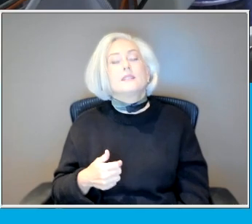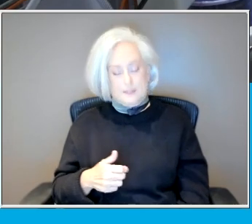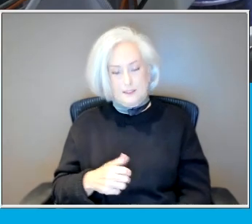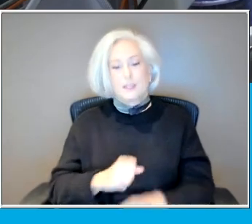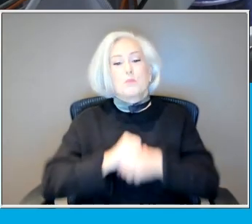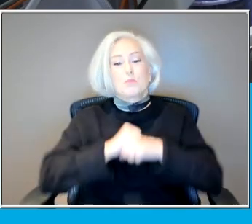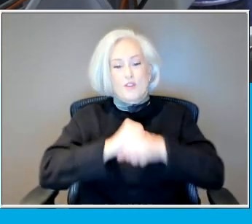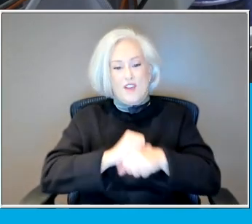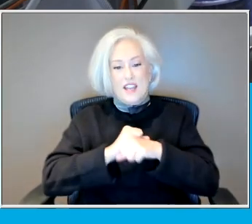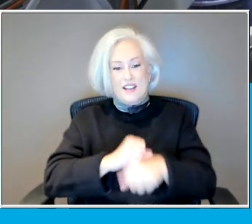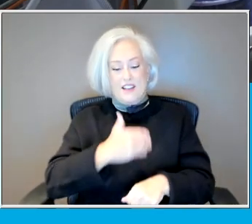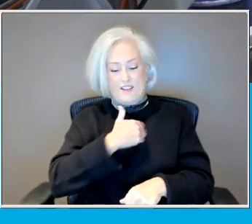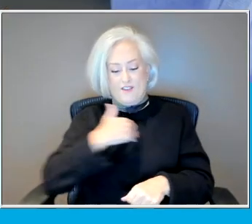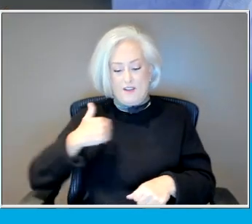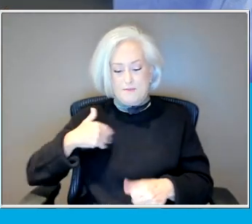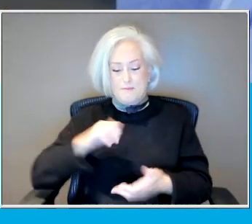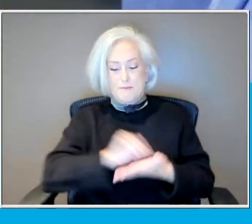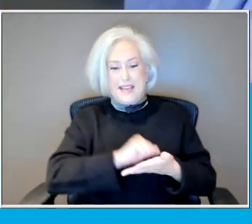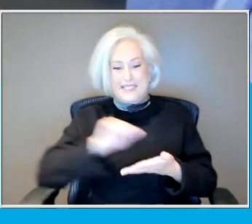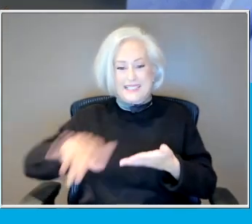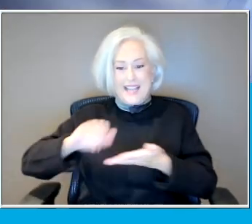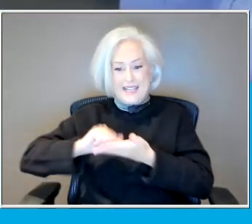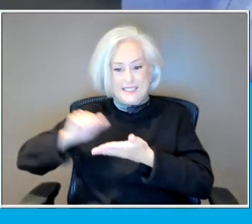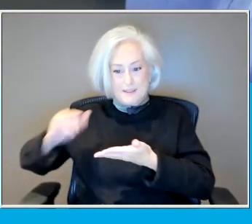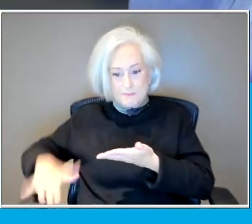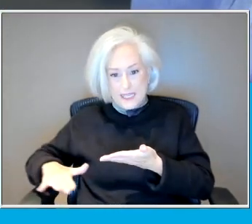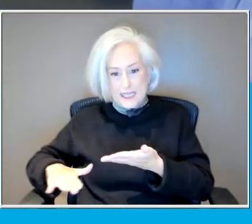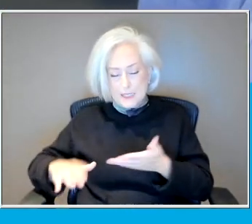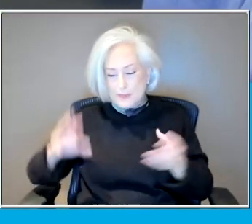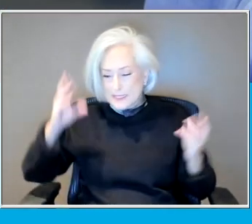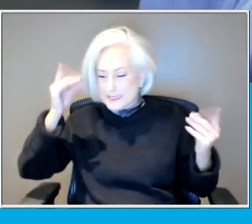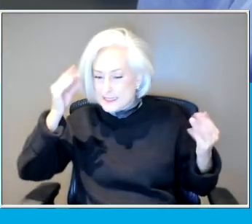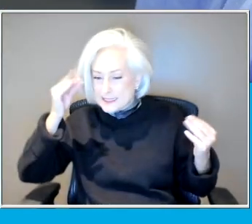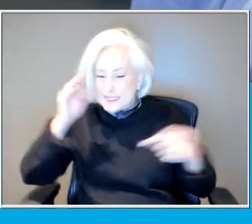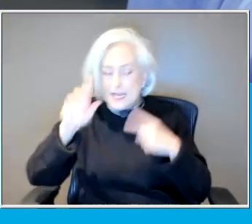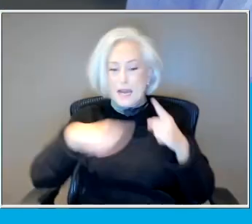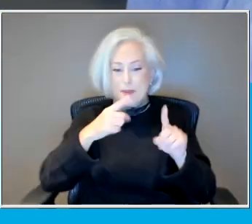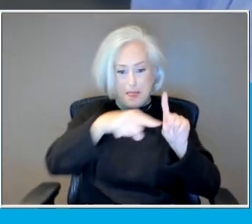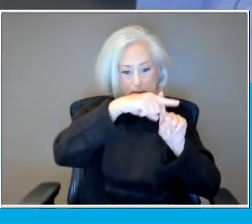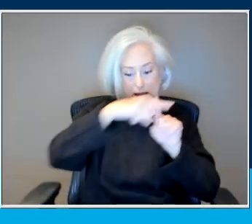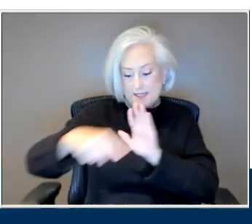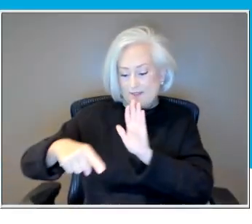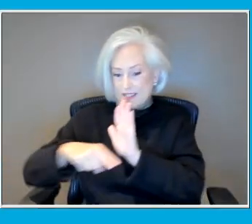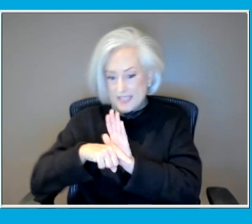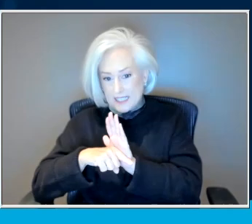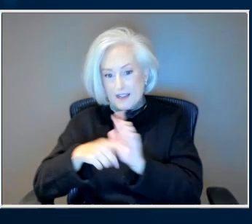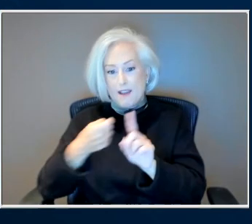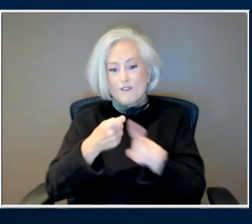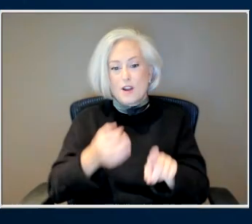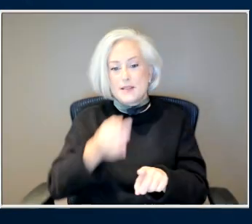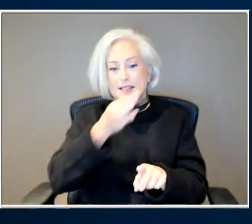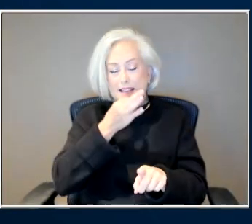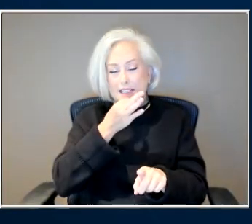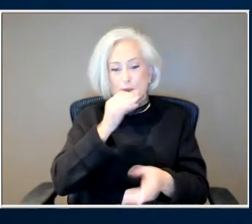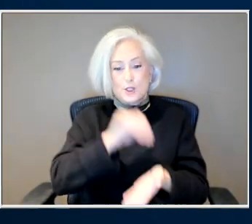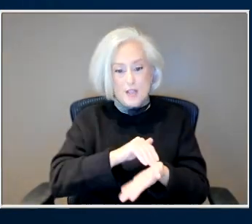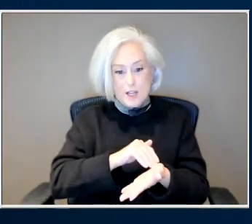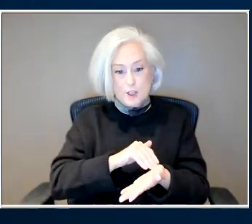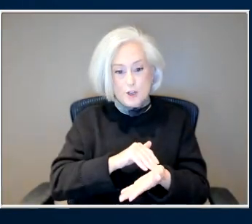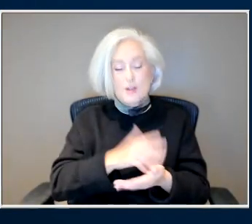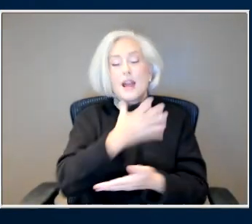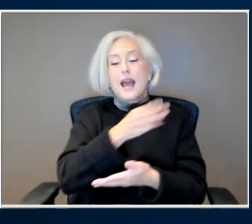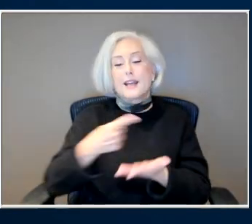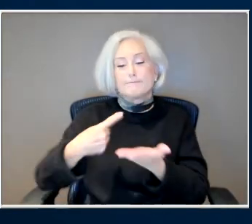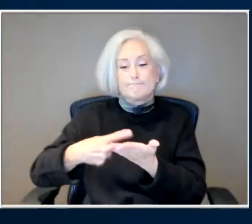mastectomies. We weigh the pros and cons with an expert doctor and hear from a woman who made that tough choice. Friday at 8.